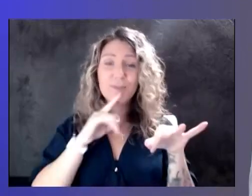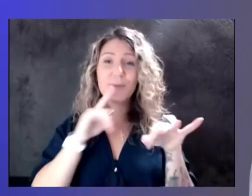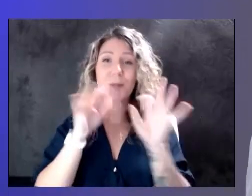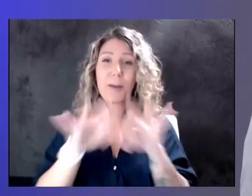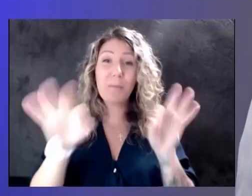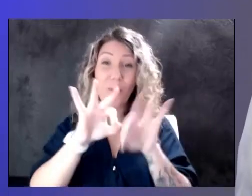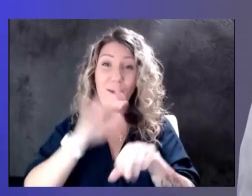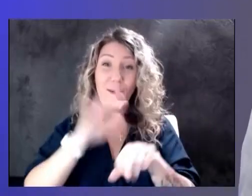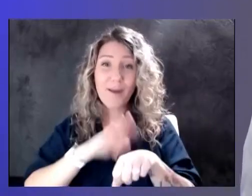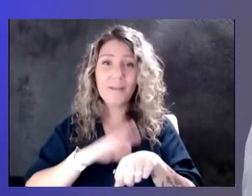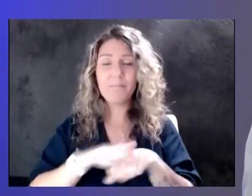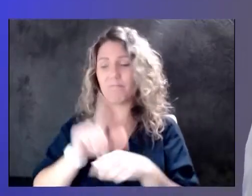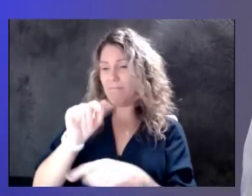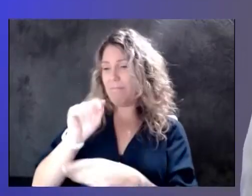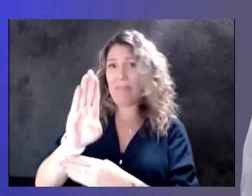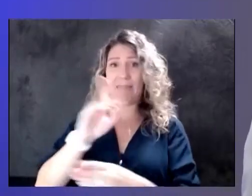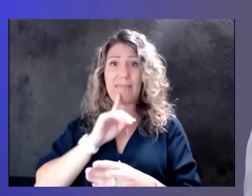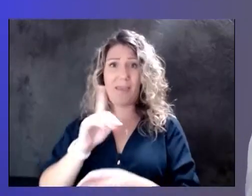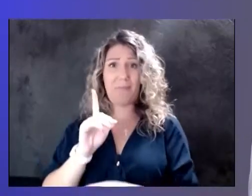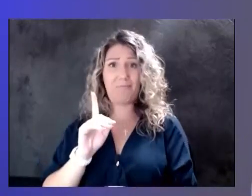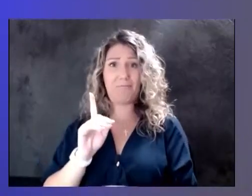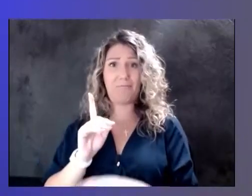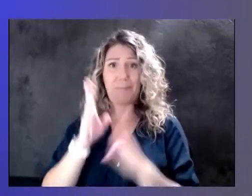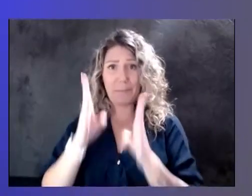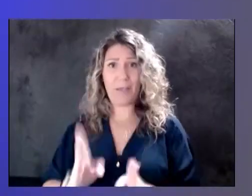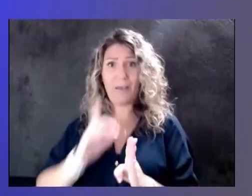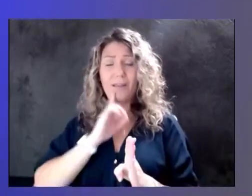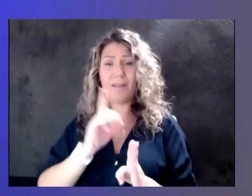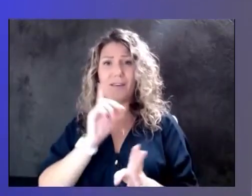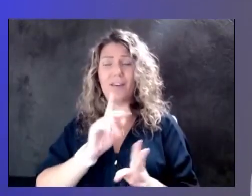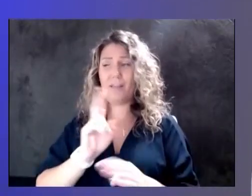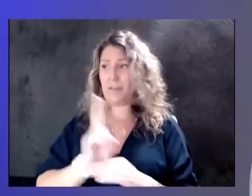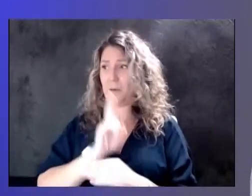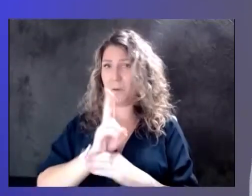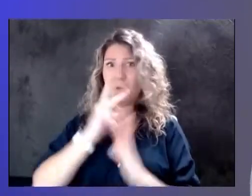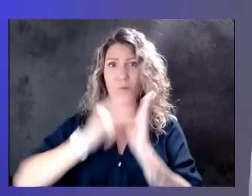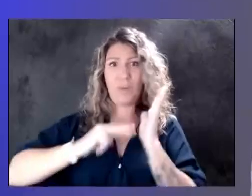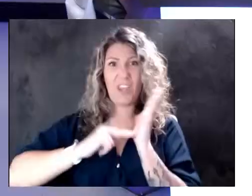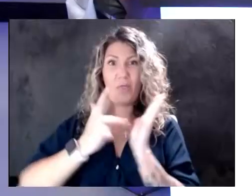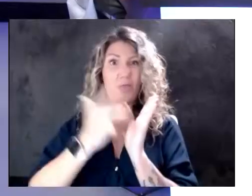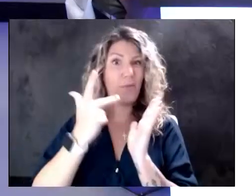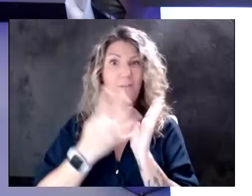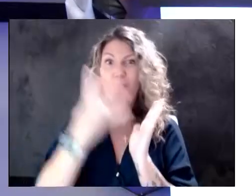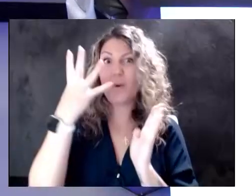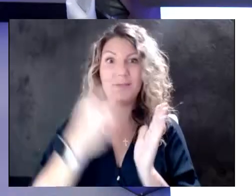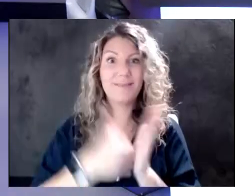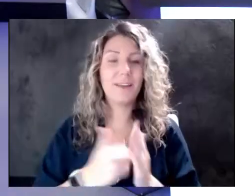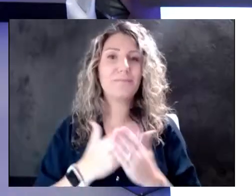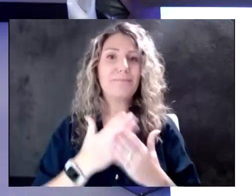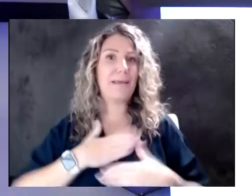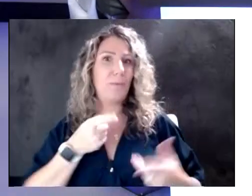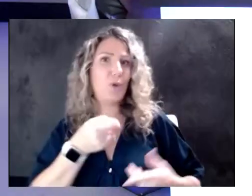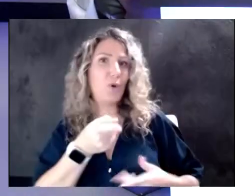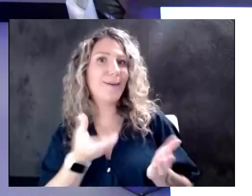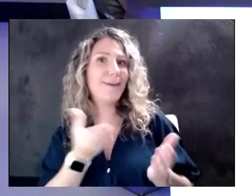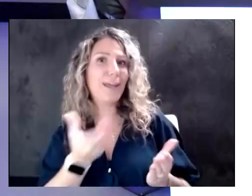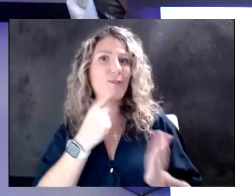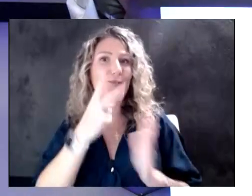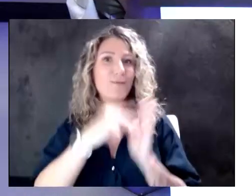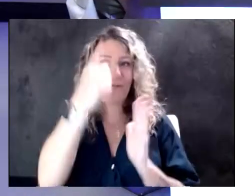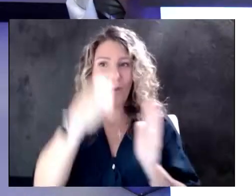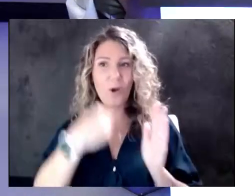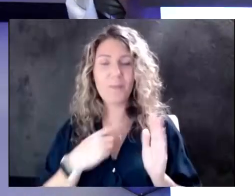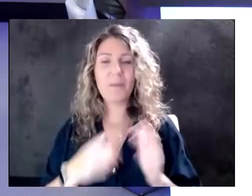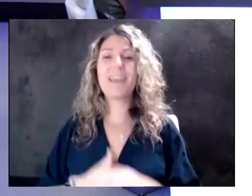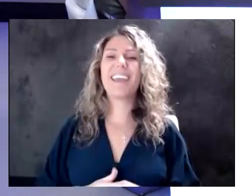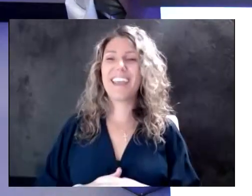Laboratorians read all of the directions, like usually 4 times. So make sure you read the directions. I'm glad you're here because you can read it for me, because I would blow right through that. We'll do